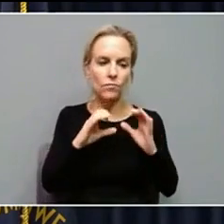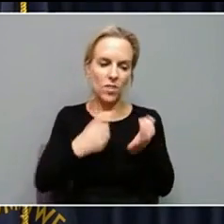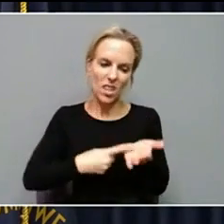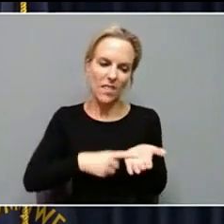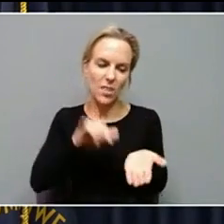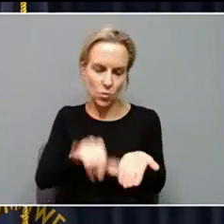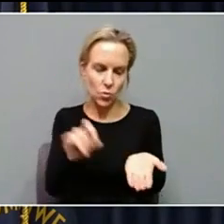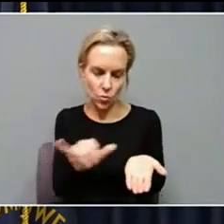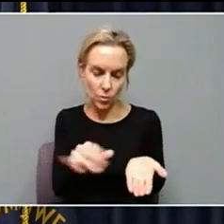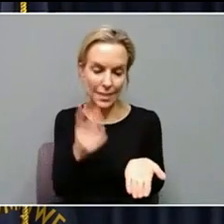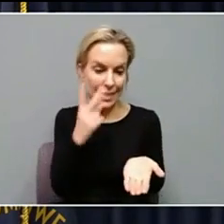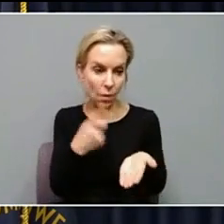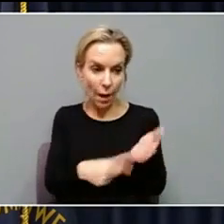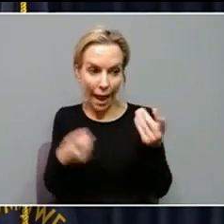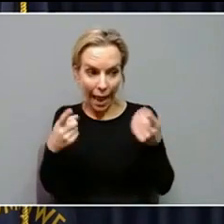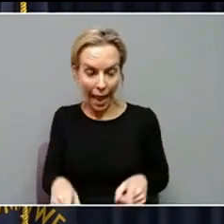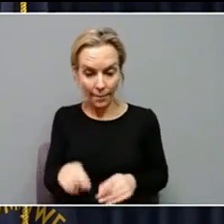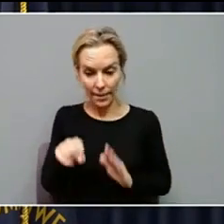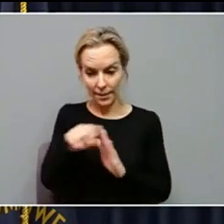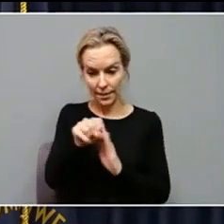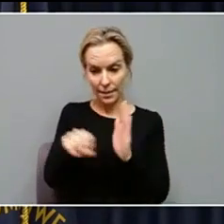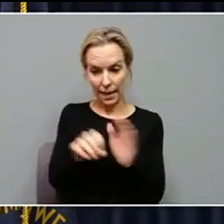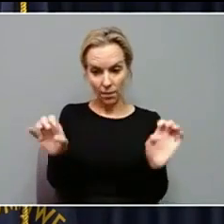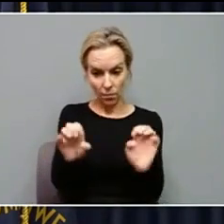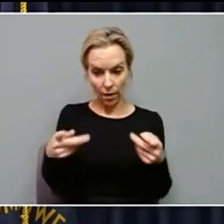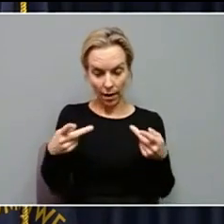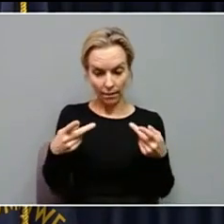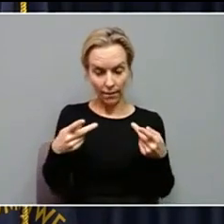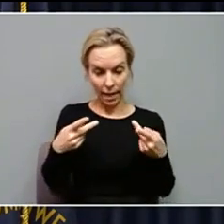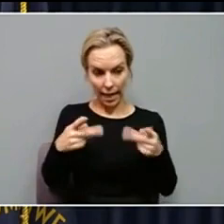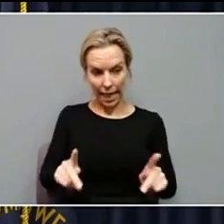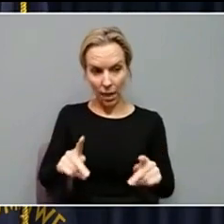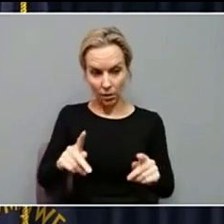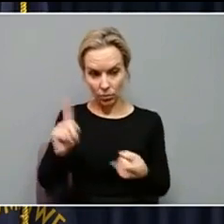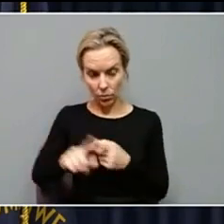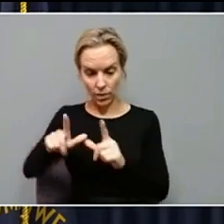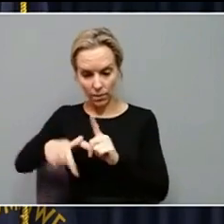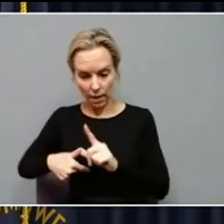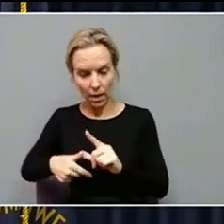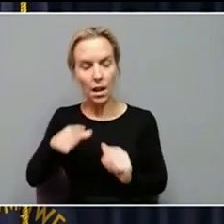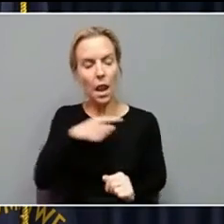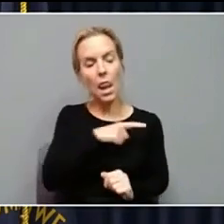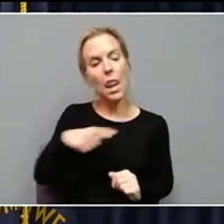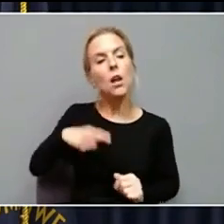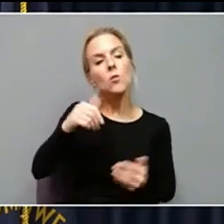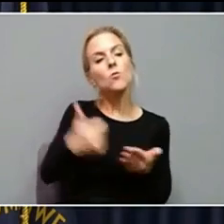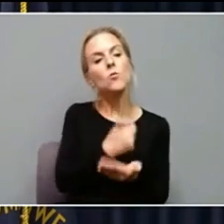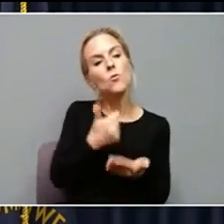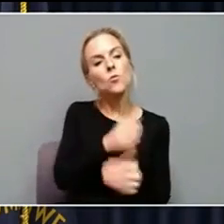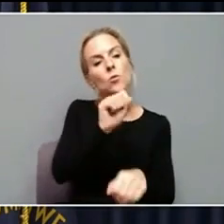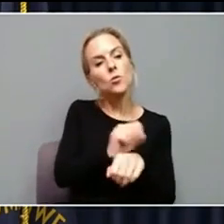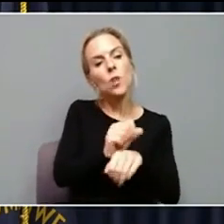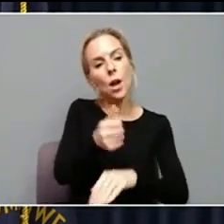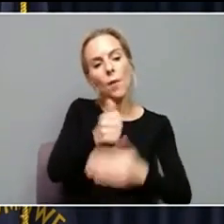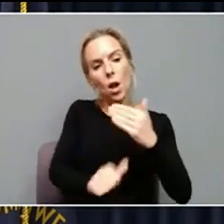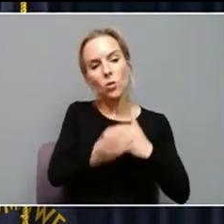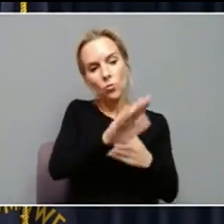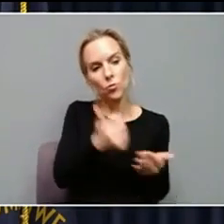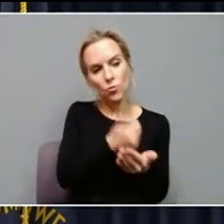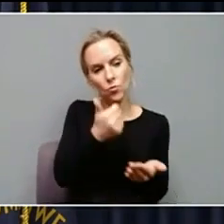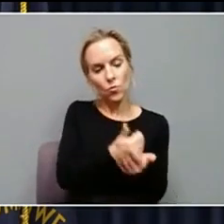what happens if the state of emergency is allowed to expire. So the legislature's new job under their new legislation is to come